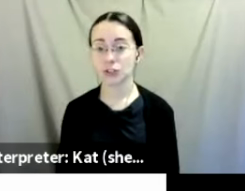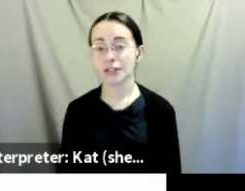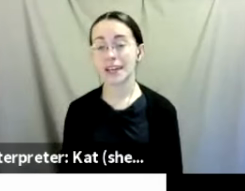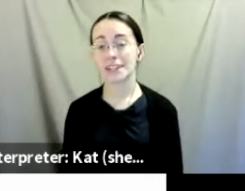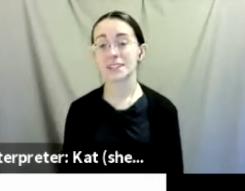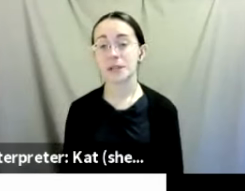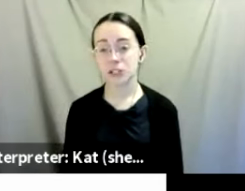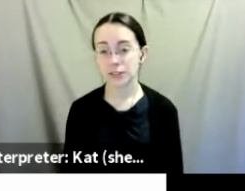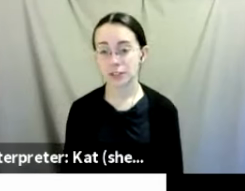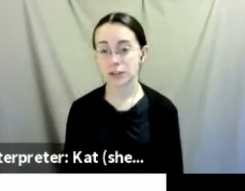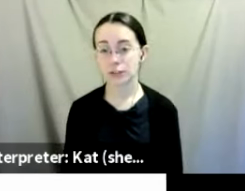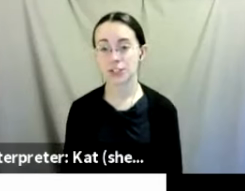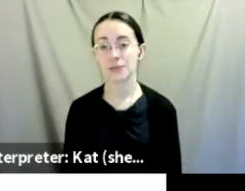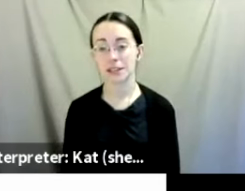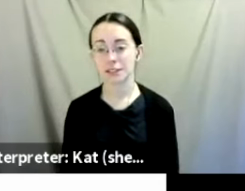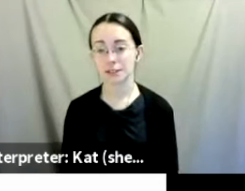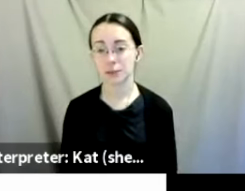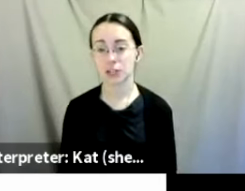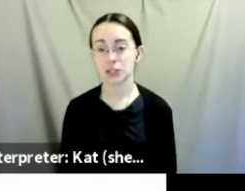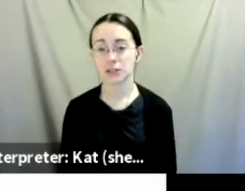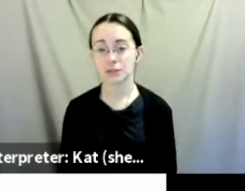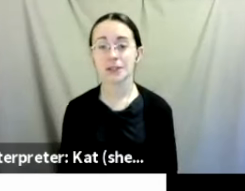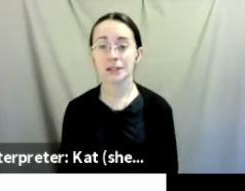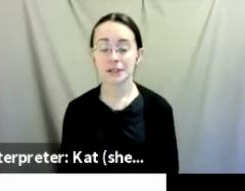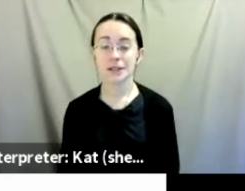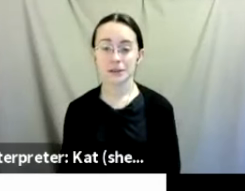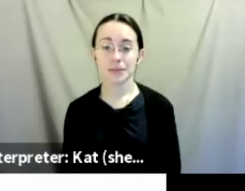college. And especially if that's their first time getting this information,